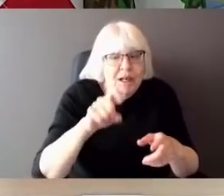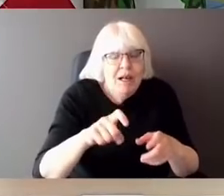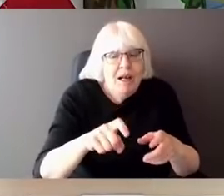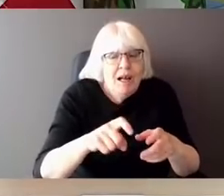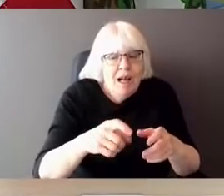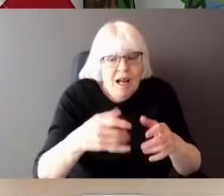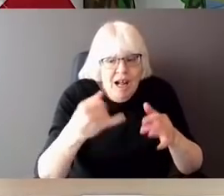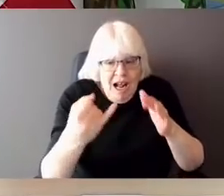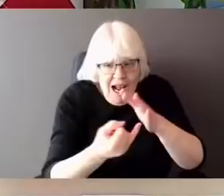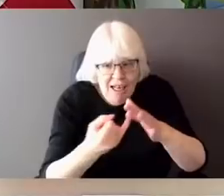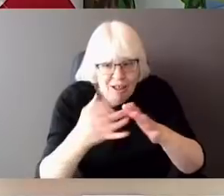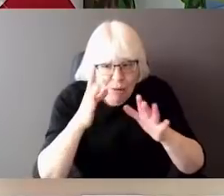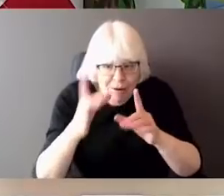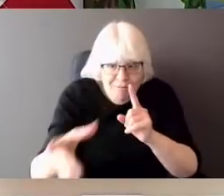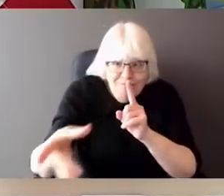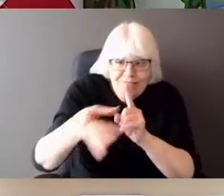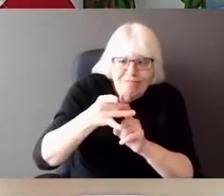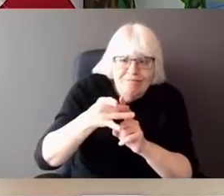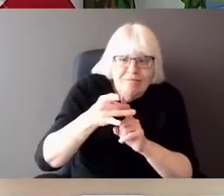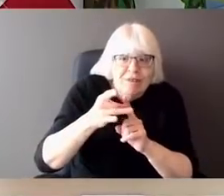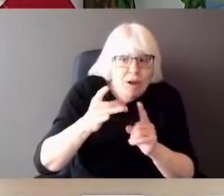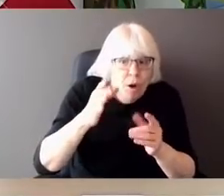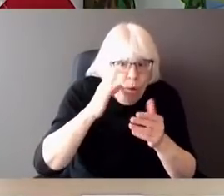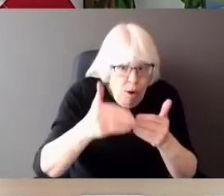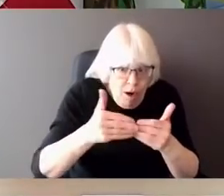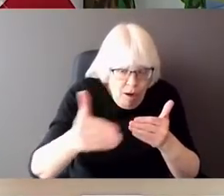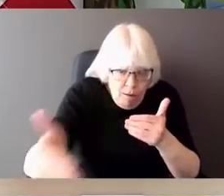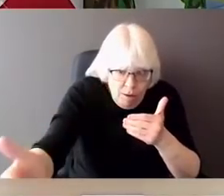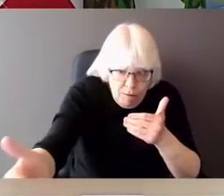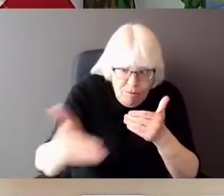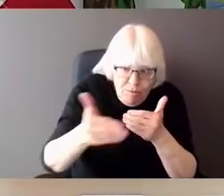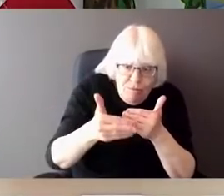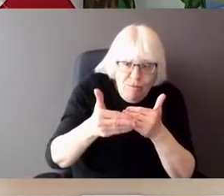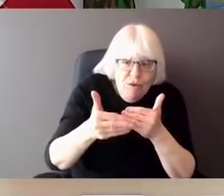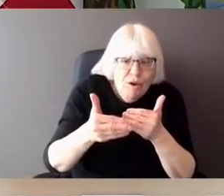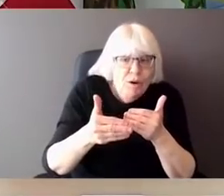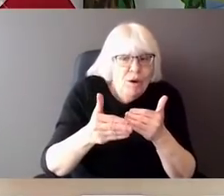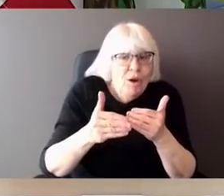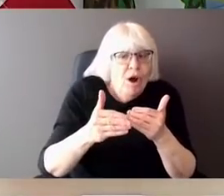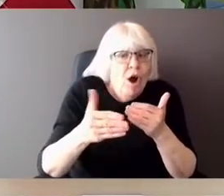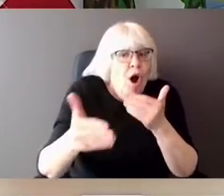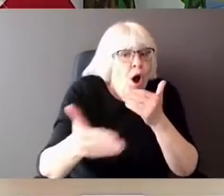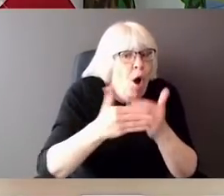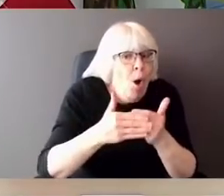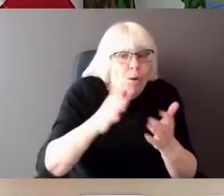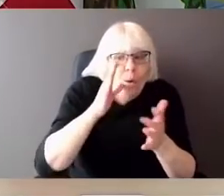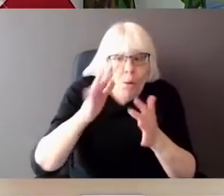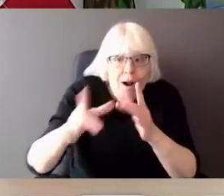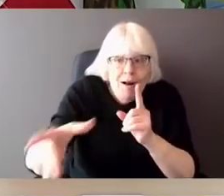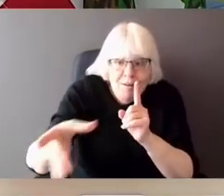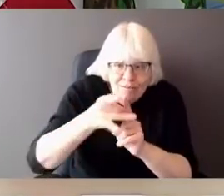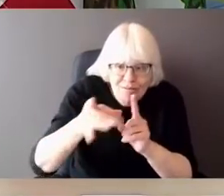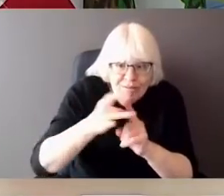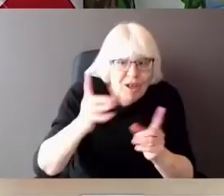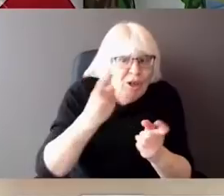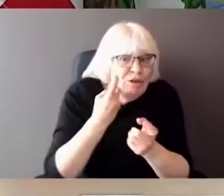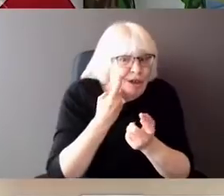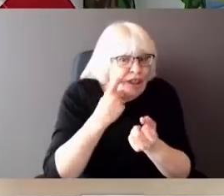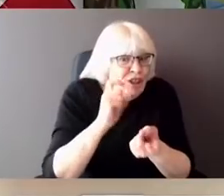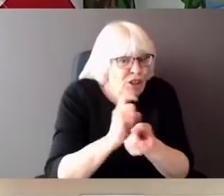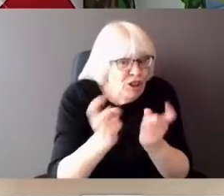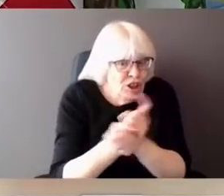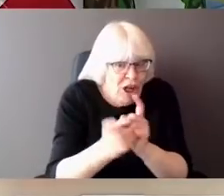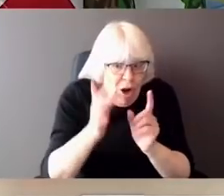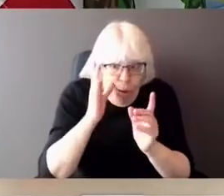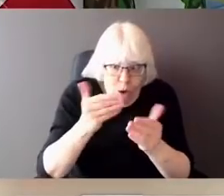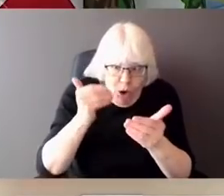also close contacts, because that was a more of a recent change where, you know, the close contacts are you know, tested on that day